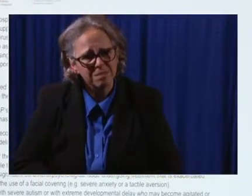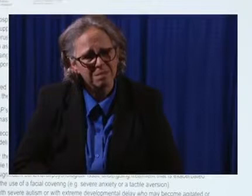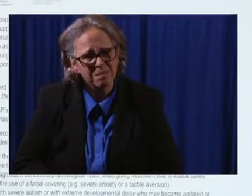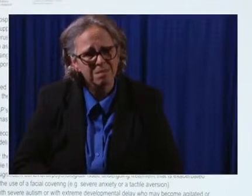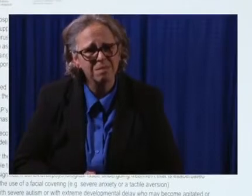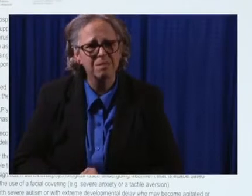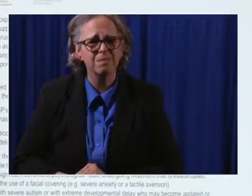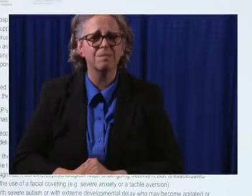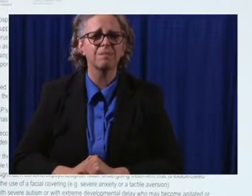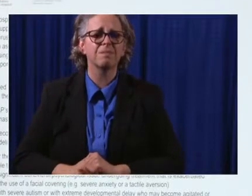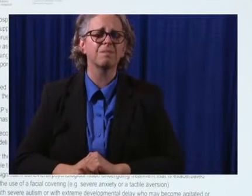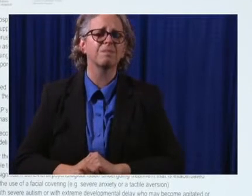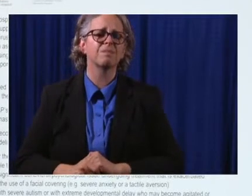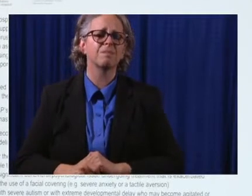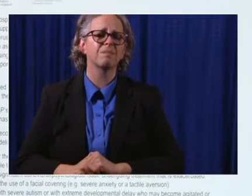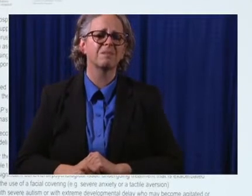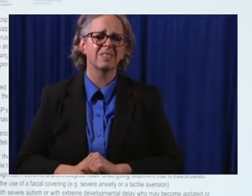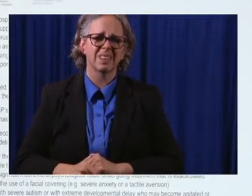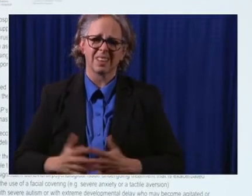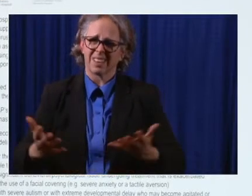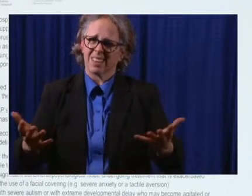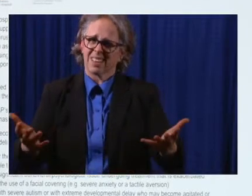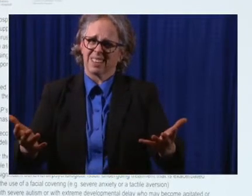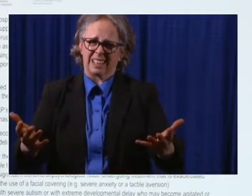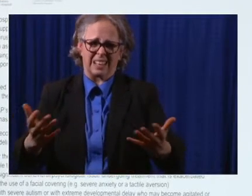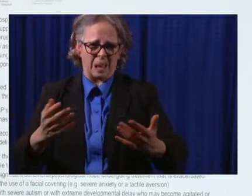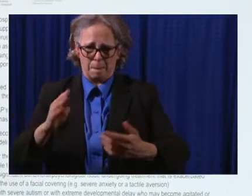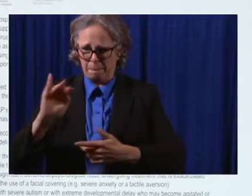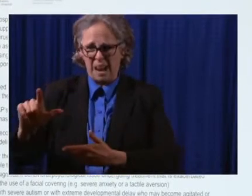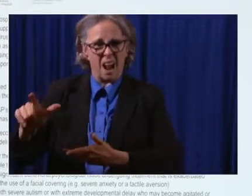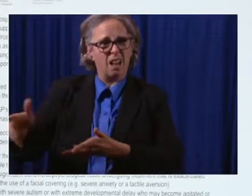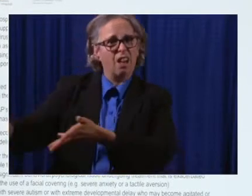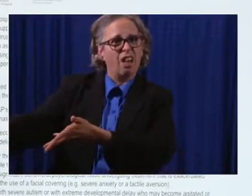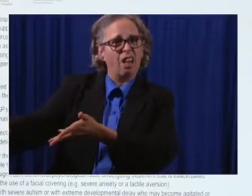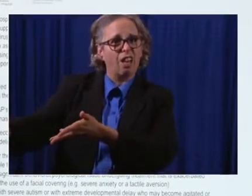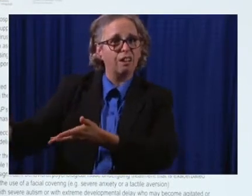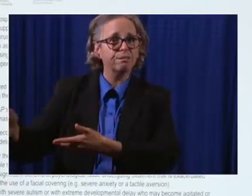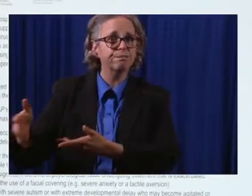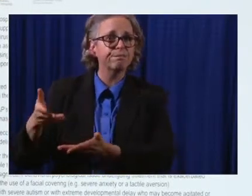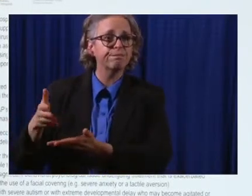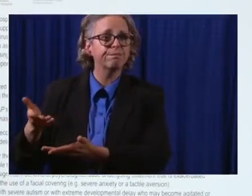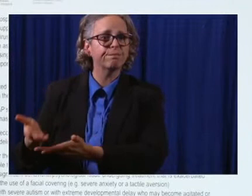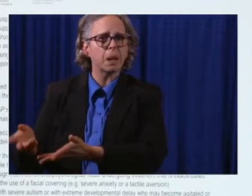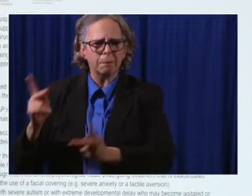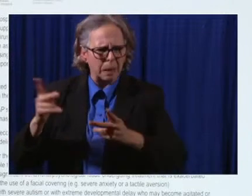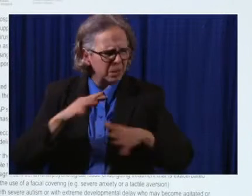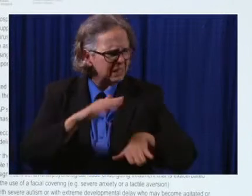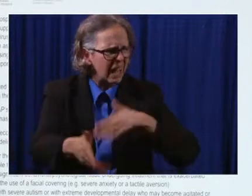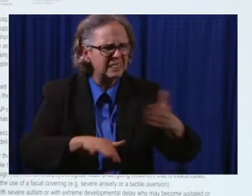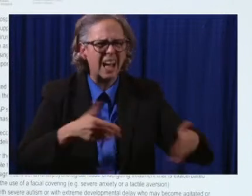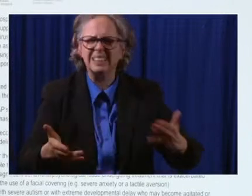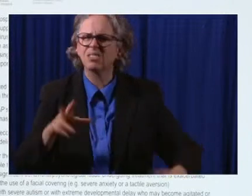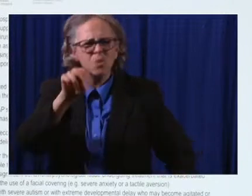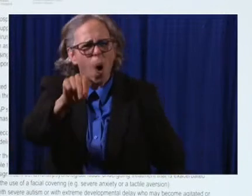We simply cannot continue to let this bill languish while people continue to die. Doing nothing